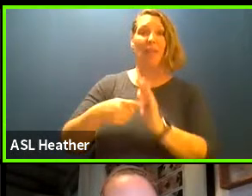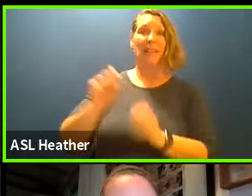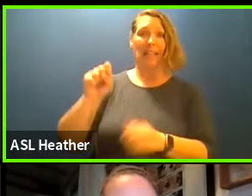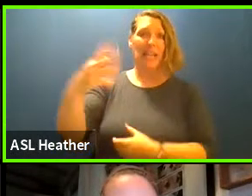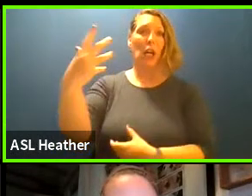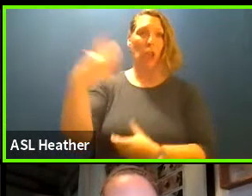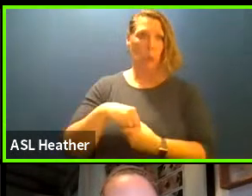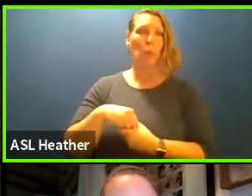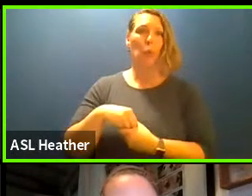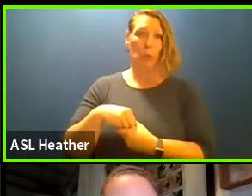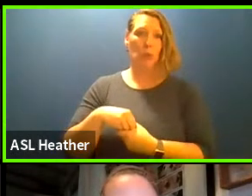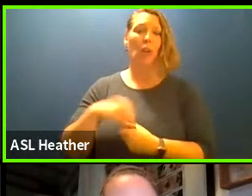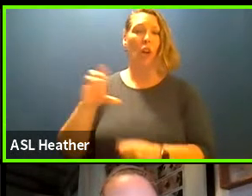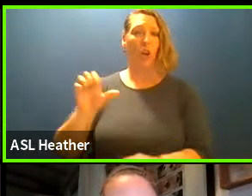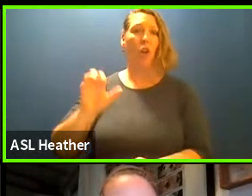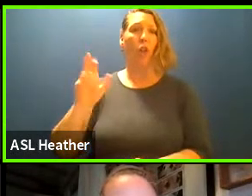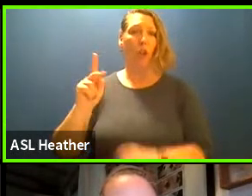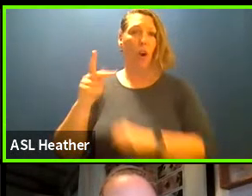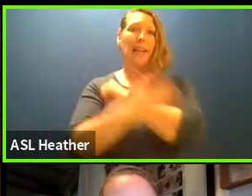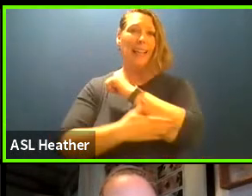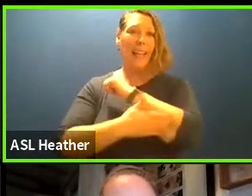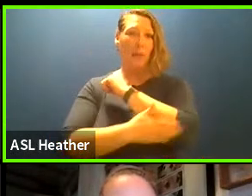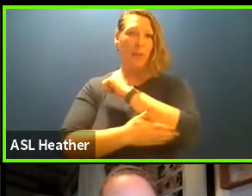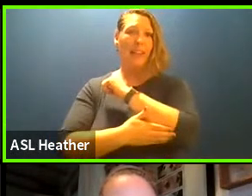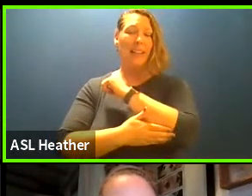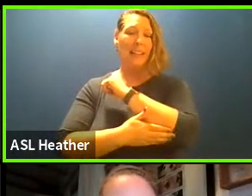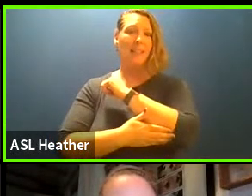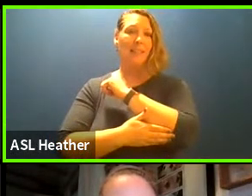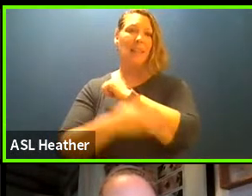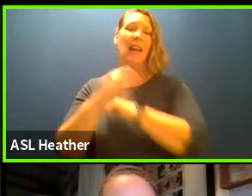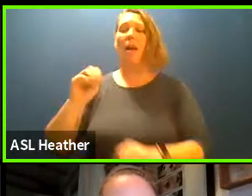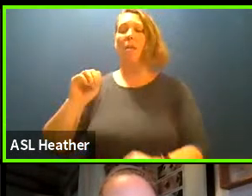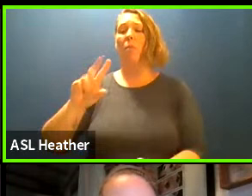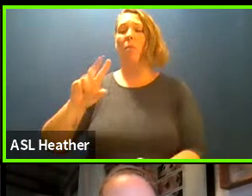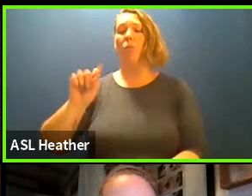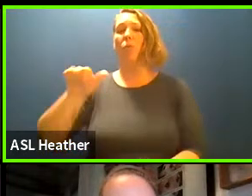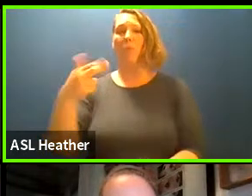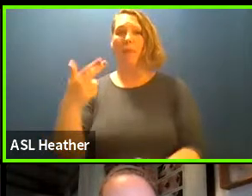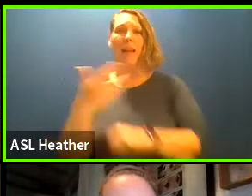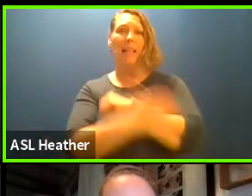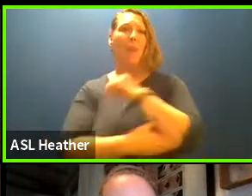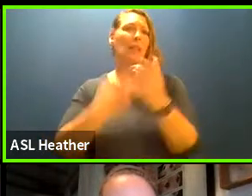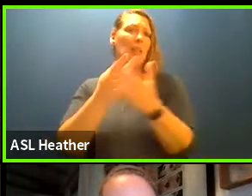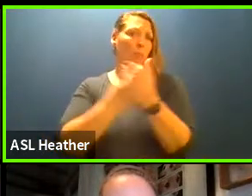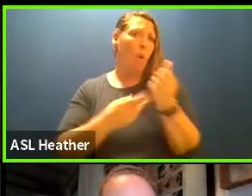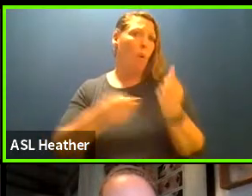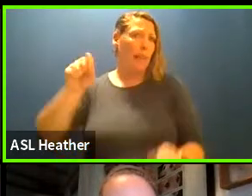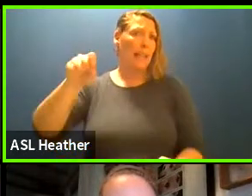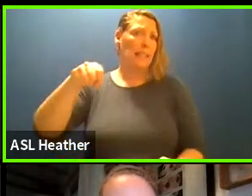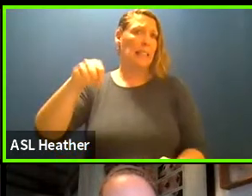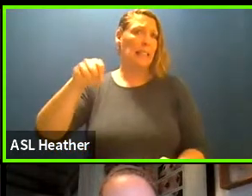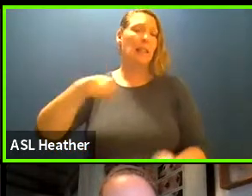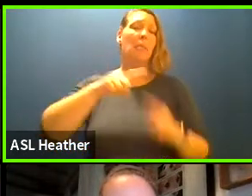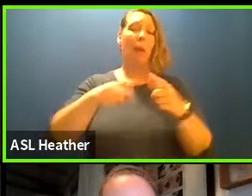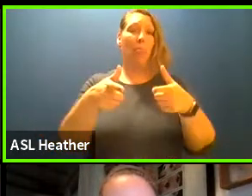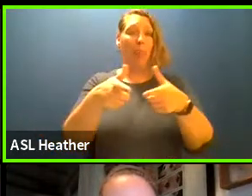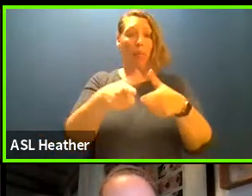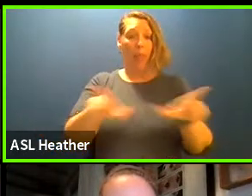include Clark County as well as Multnomah County. So it is both. Perhaps the language, which